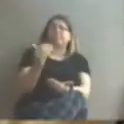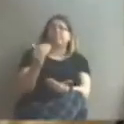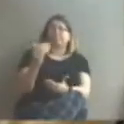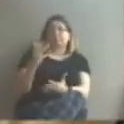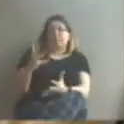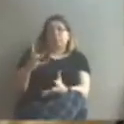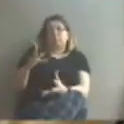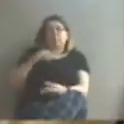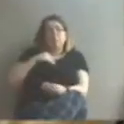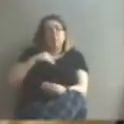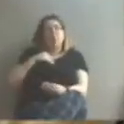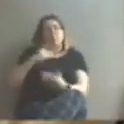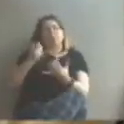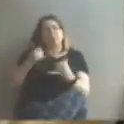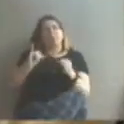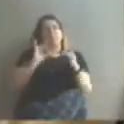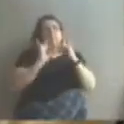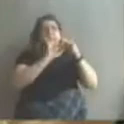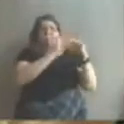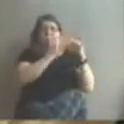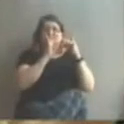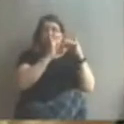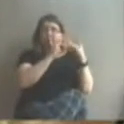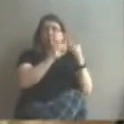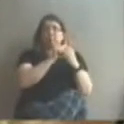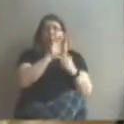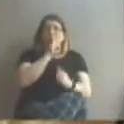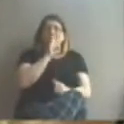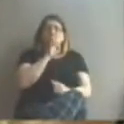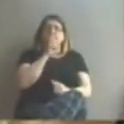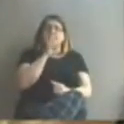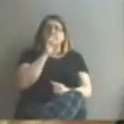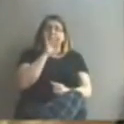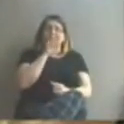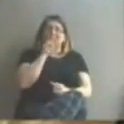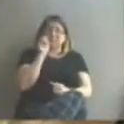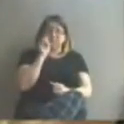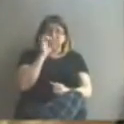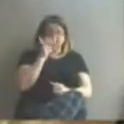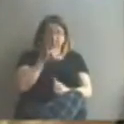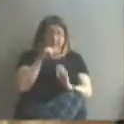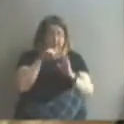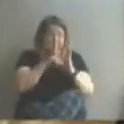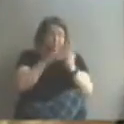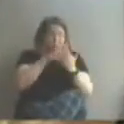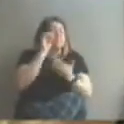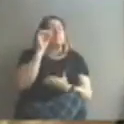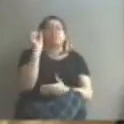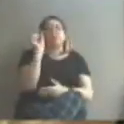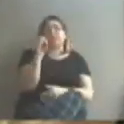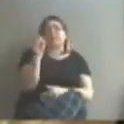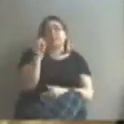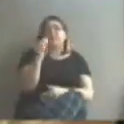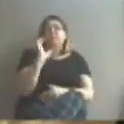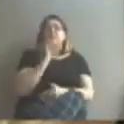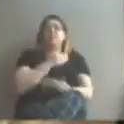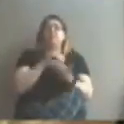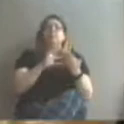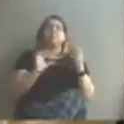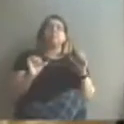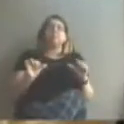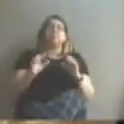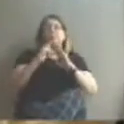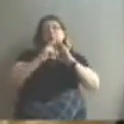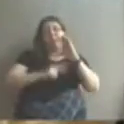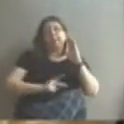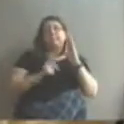and still maintain the partnership that's happening with Bellarmine. And yes, is that deeper learning? Absolutely. Our students' ability to